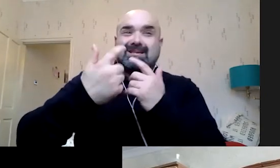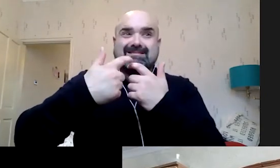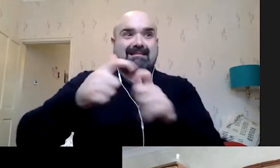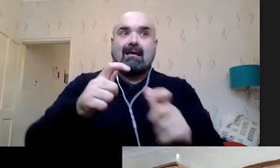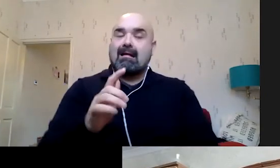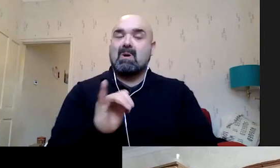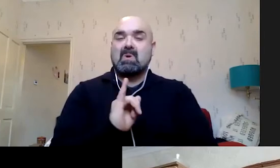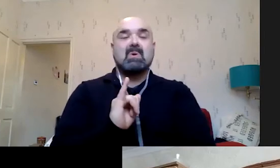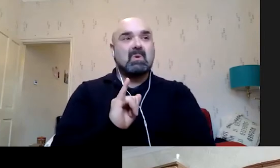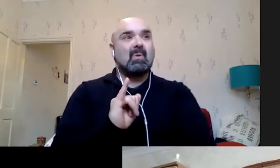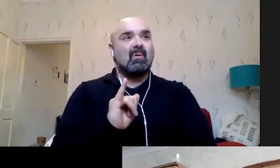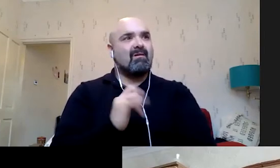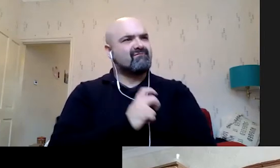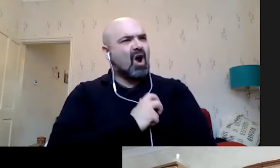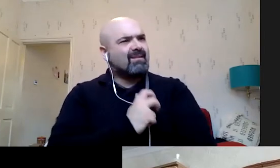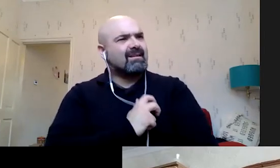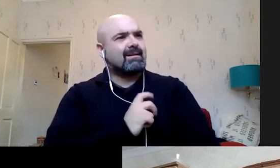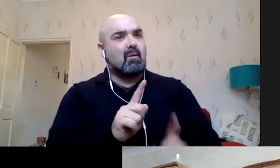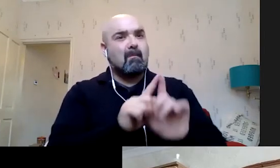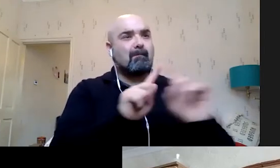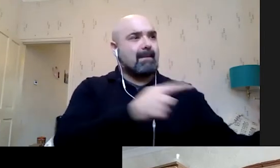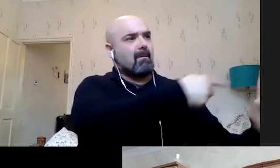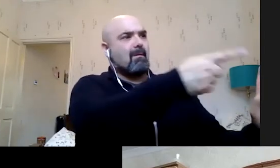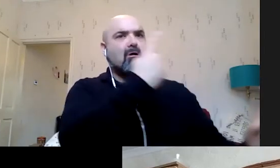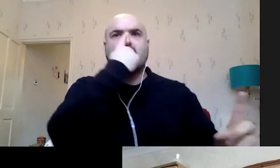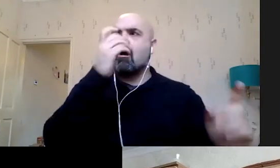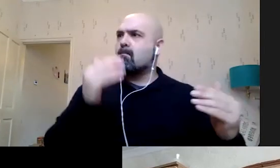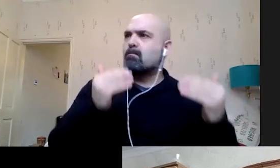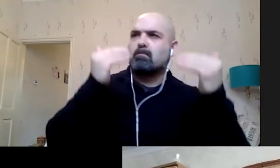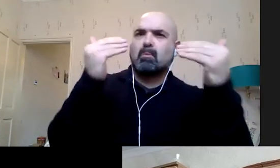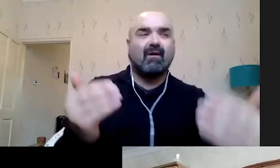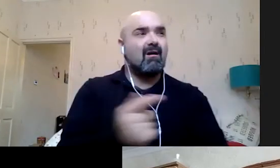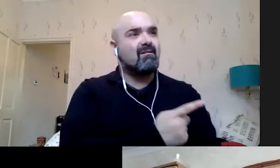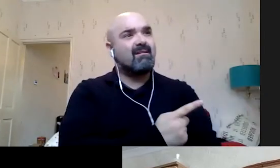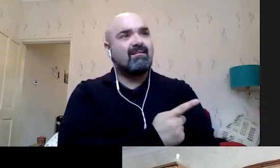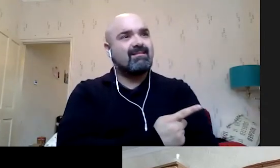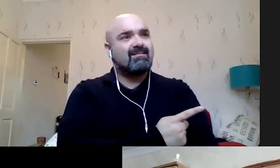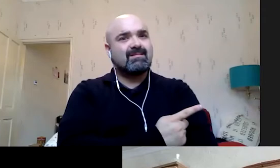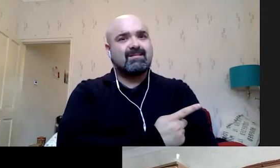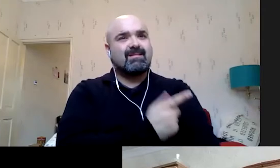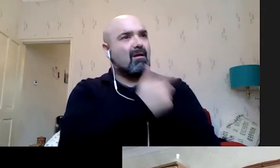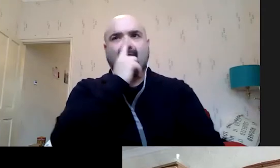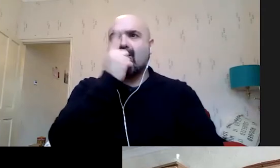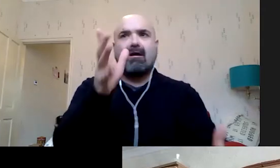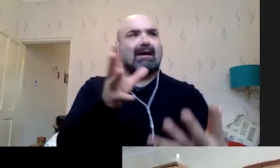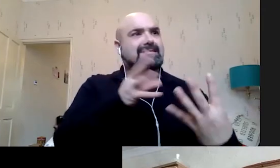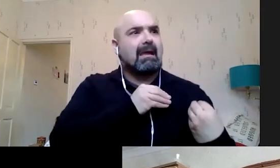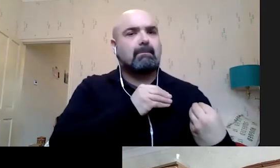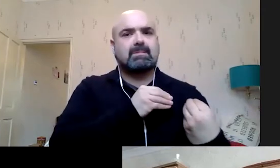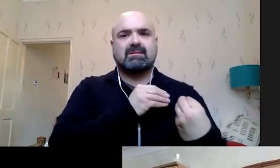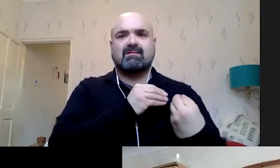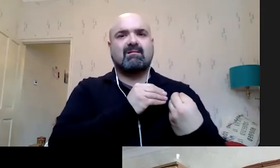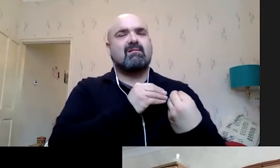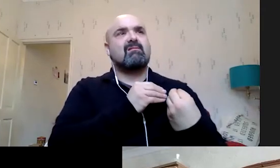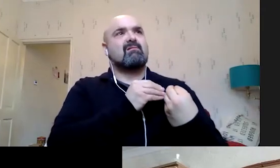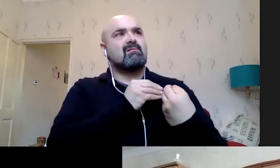how people just don't seem to be able to move on and, you know, accept things.